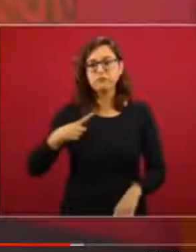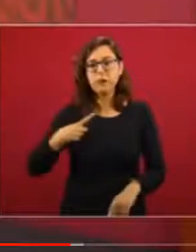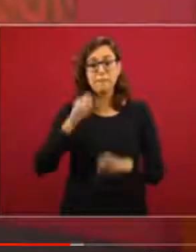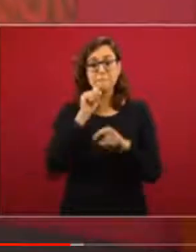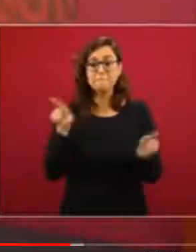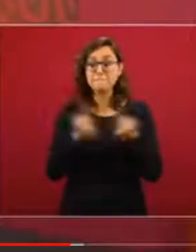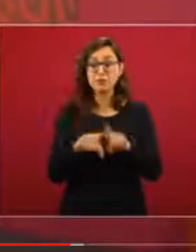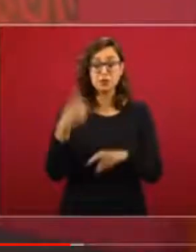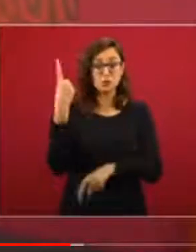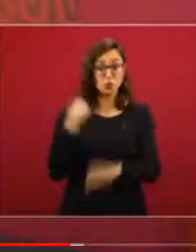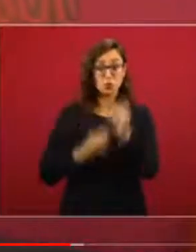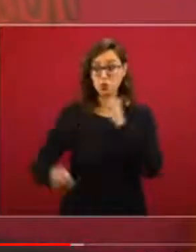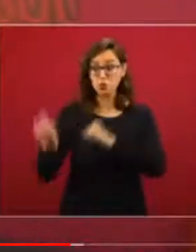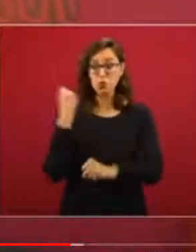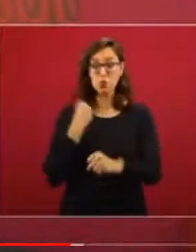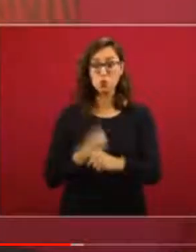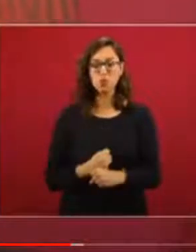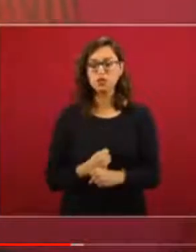ago.